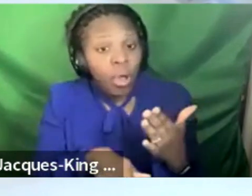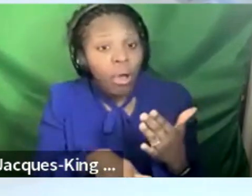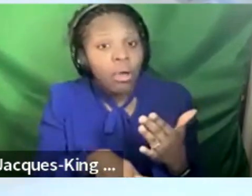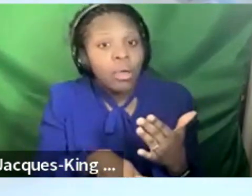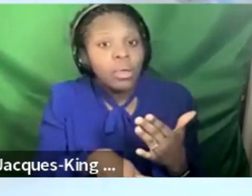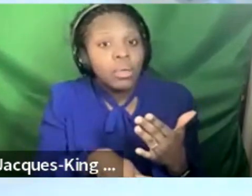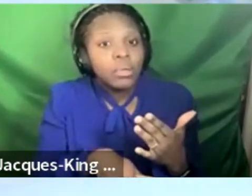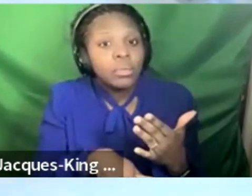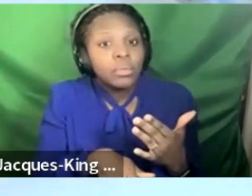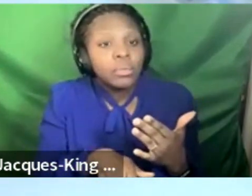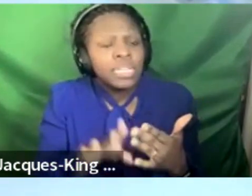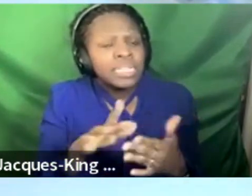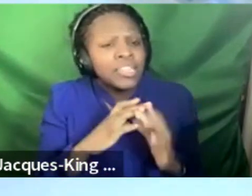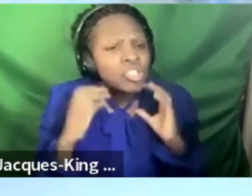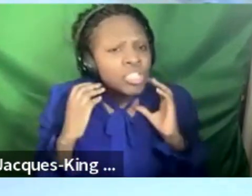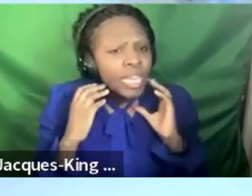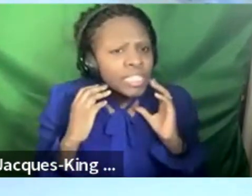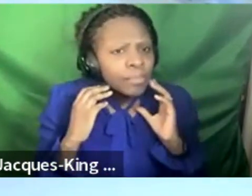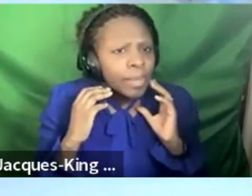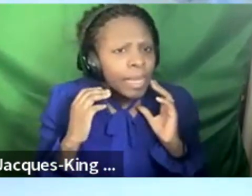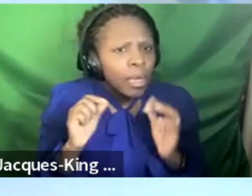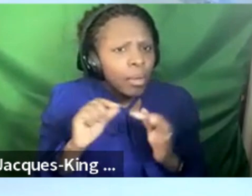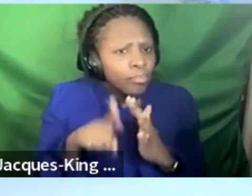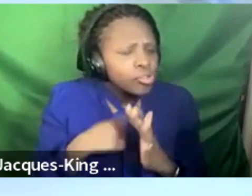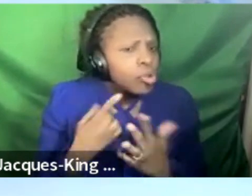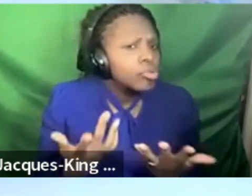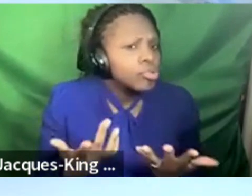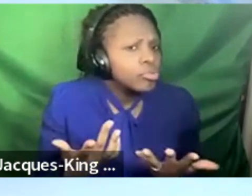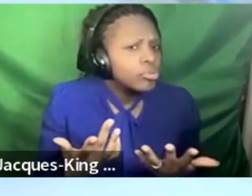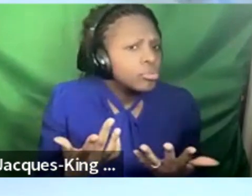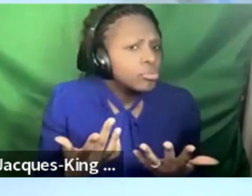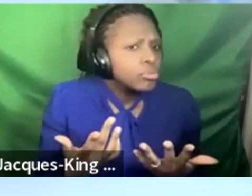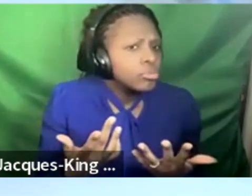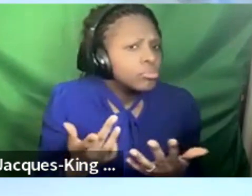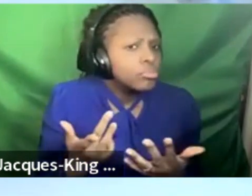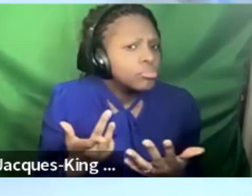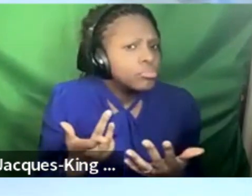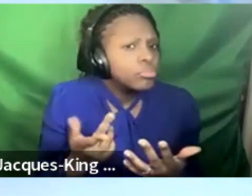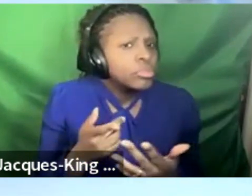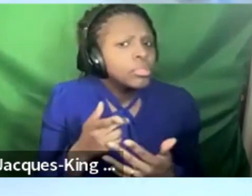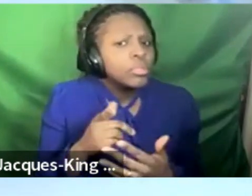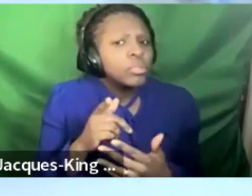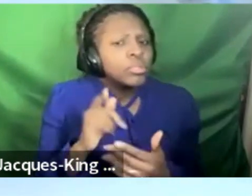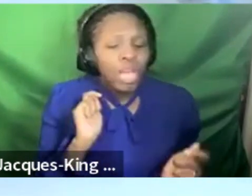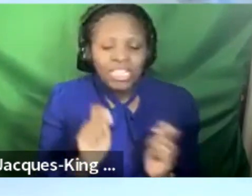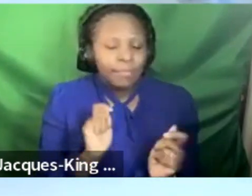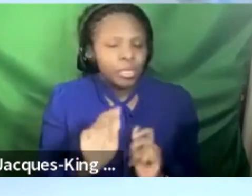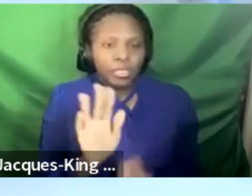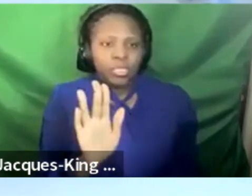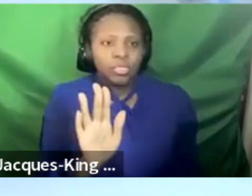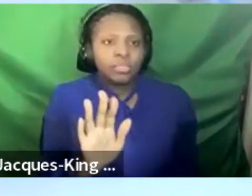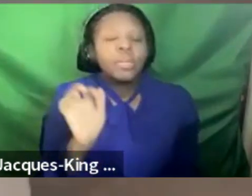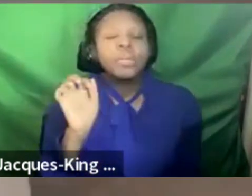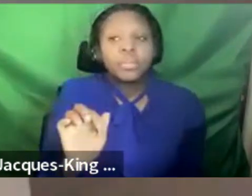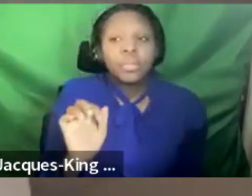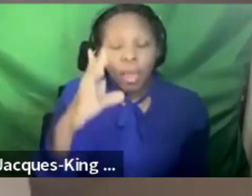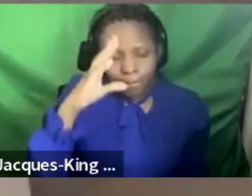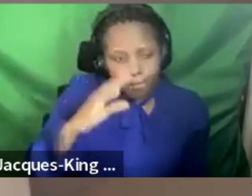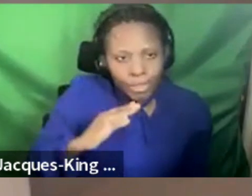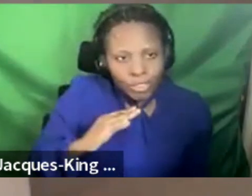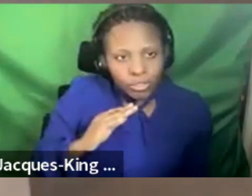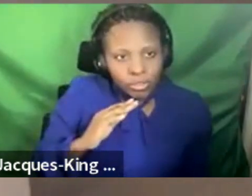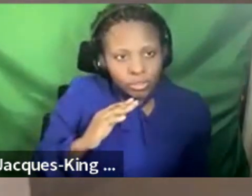that you should start with, because if is this a Shakespeare production? A production of Shakespeare? Yeah, because I've been